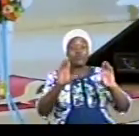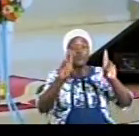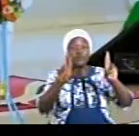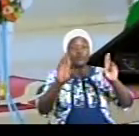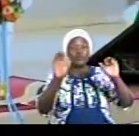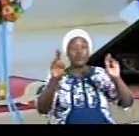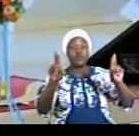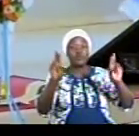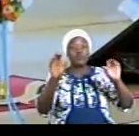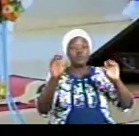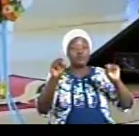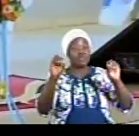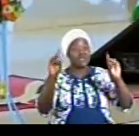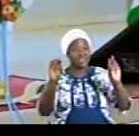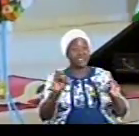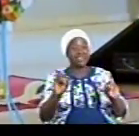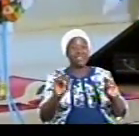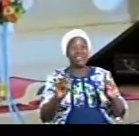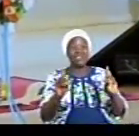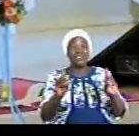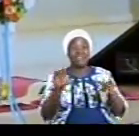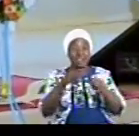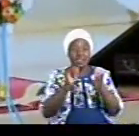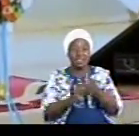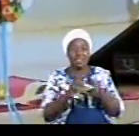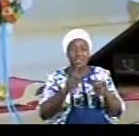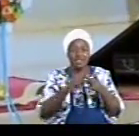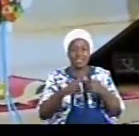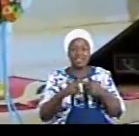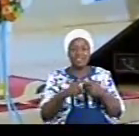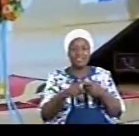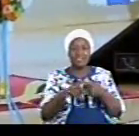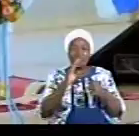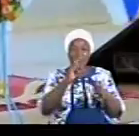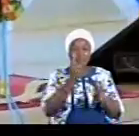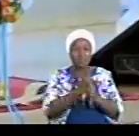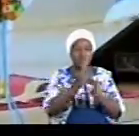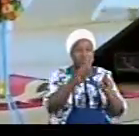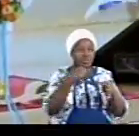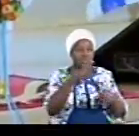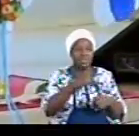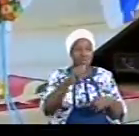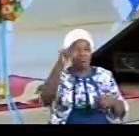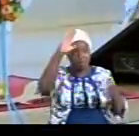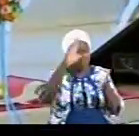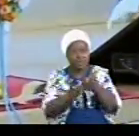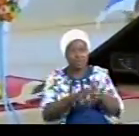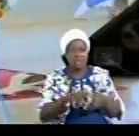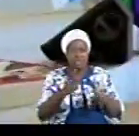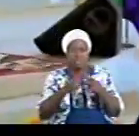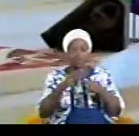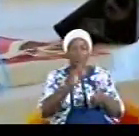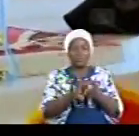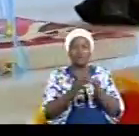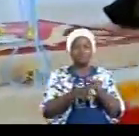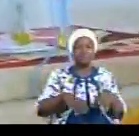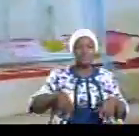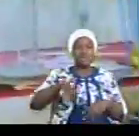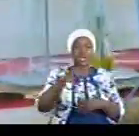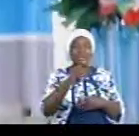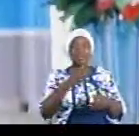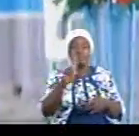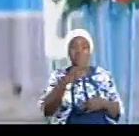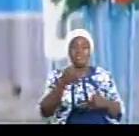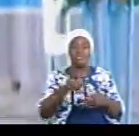just a day or some two days I shared with my husband I was trusting God I was doing like this I was doing like this